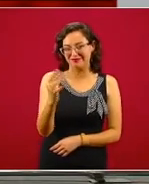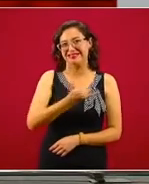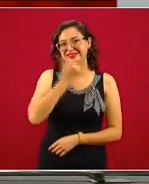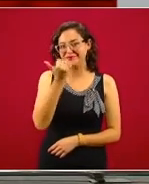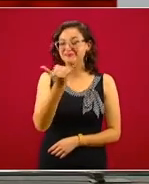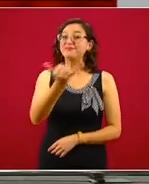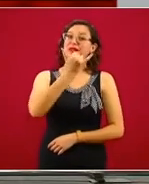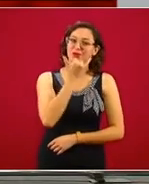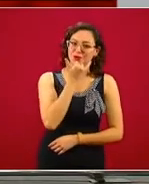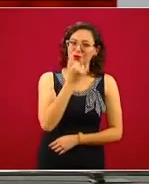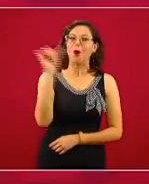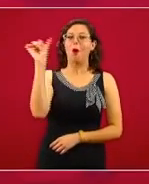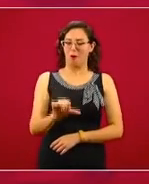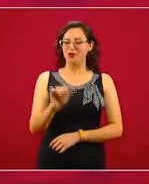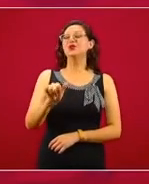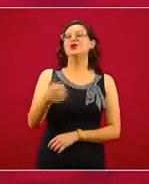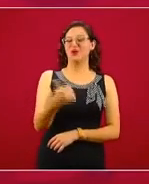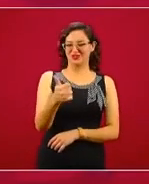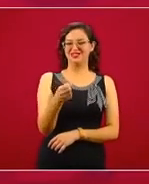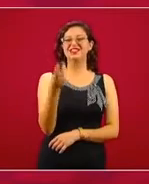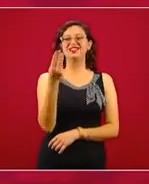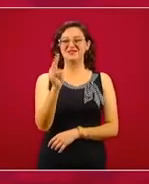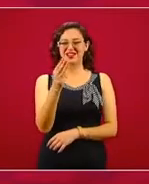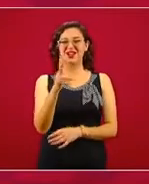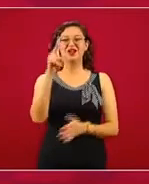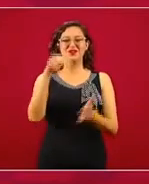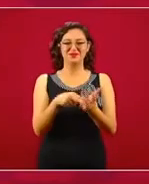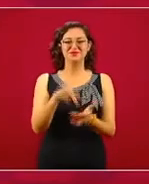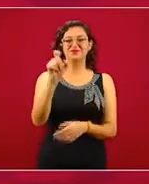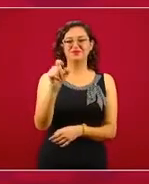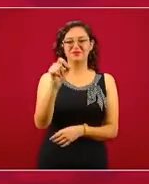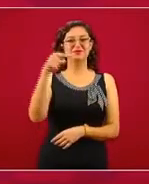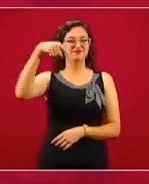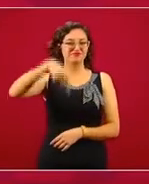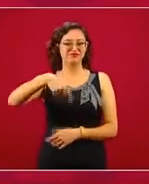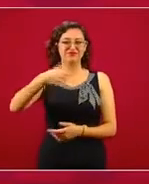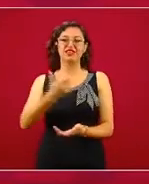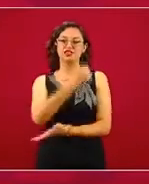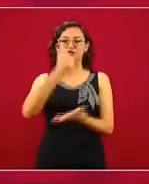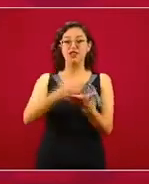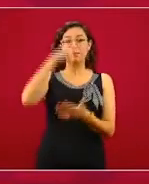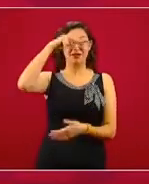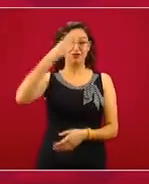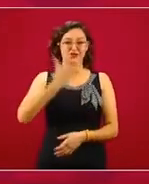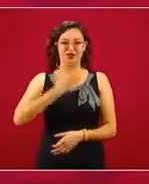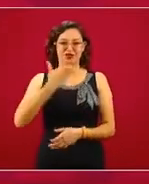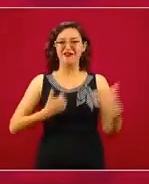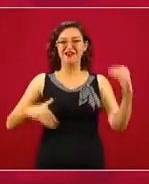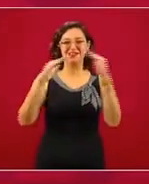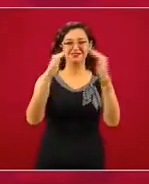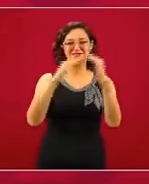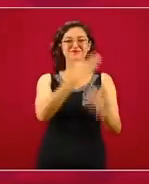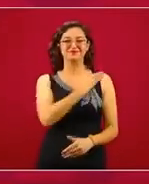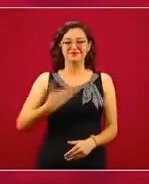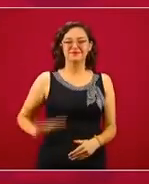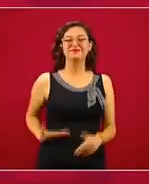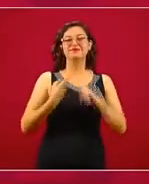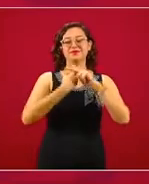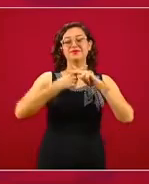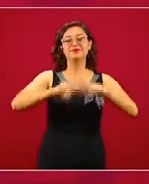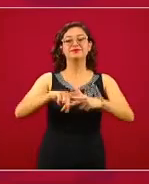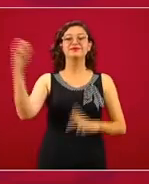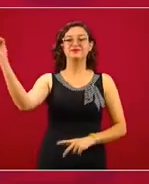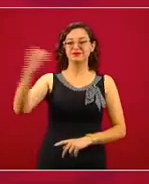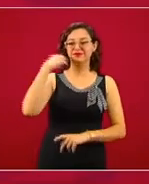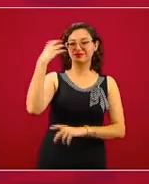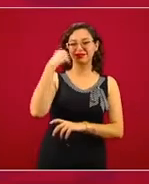mayo de 2020 y 10th. estamos en el Palacio I Nacional made a en la mistake Ciudad de about the México dates recently, but y vamos a empezar la today is conferencia Monday de